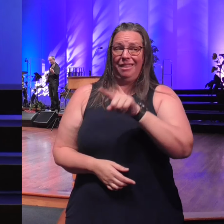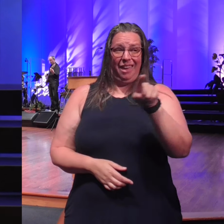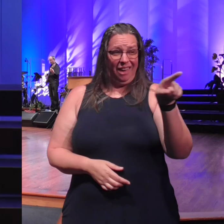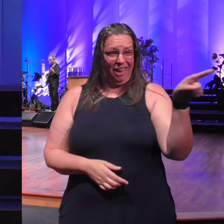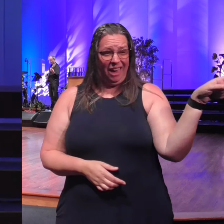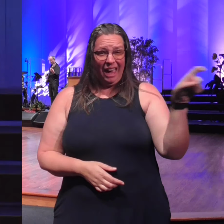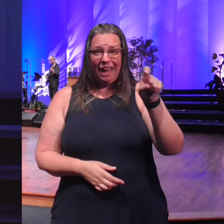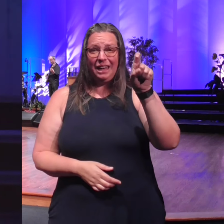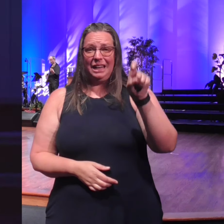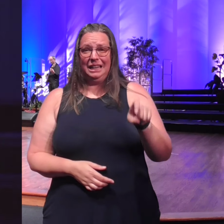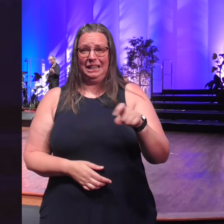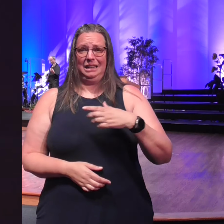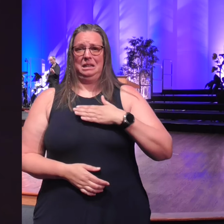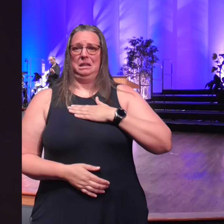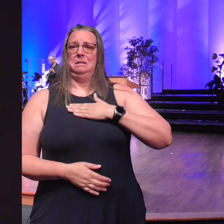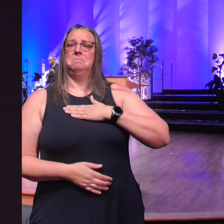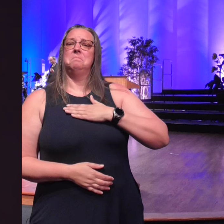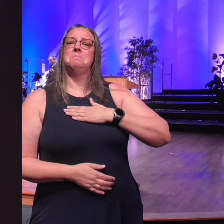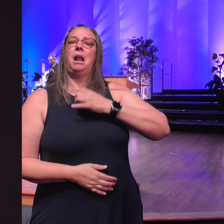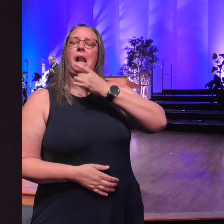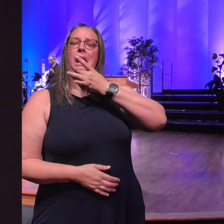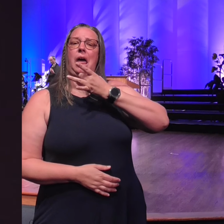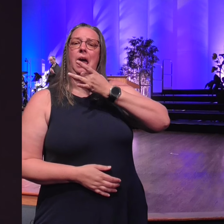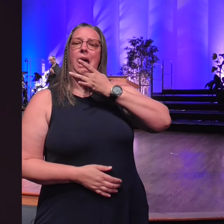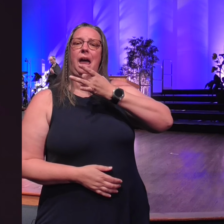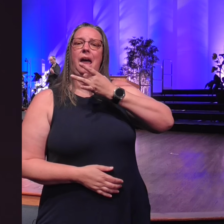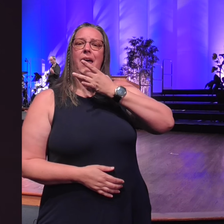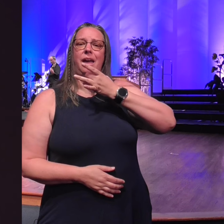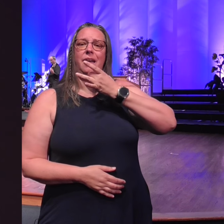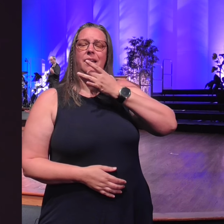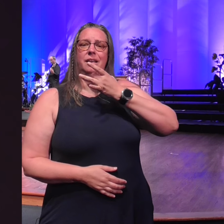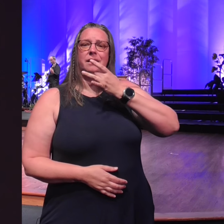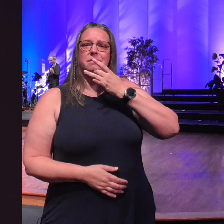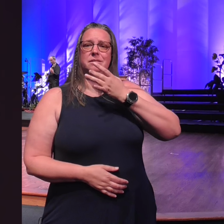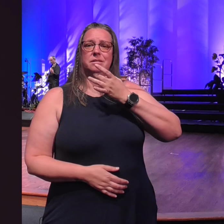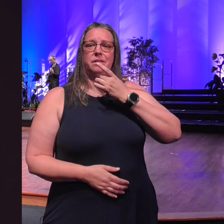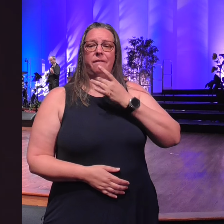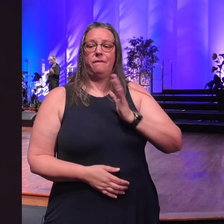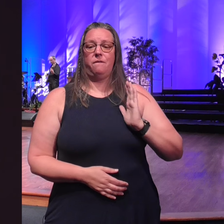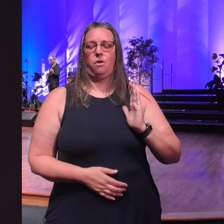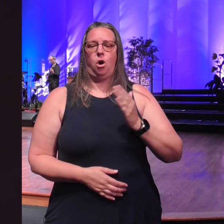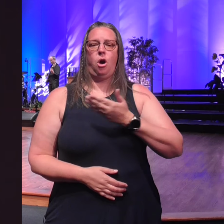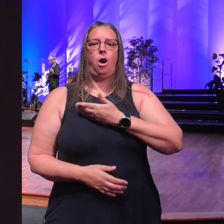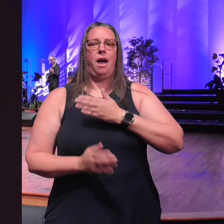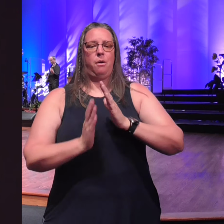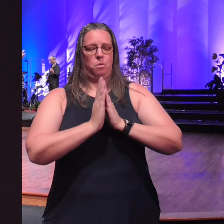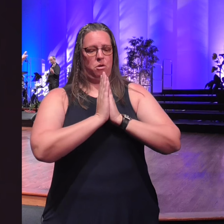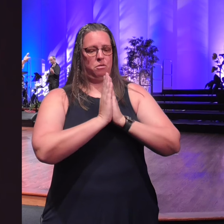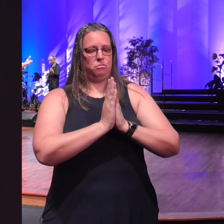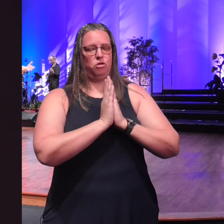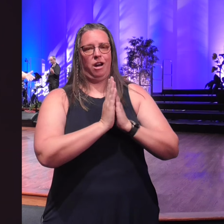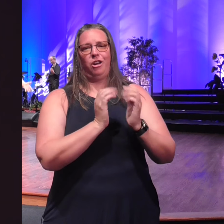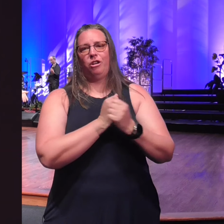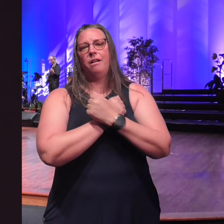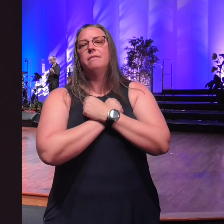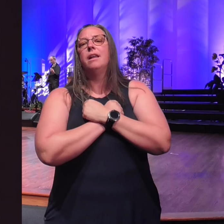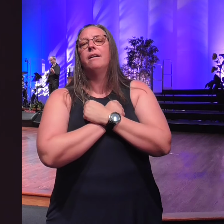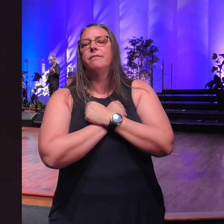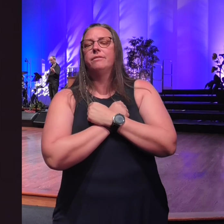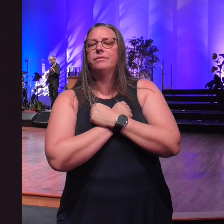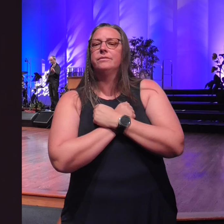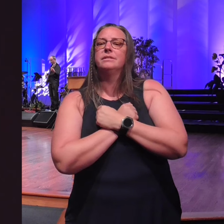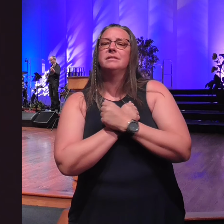your light, you know, for our prayer of love. Oh,